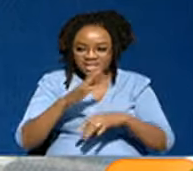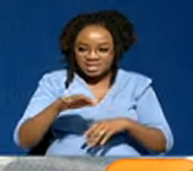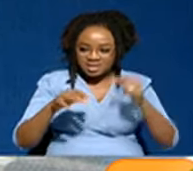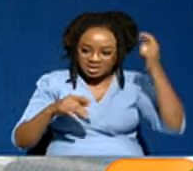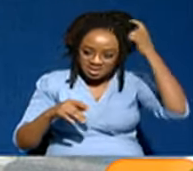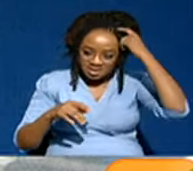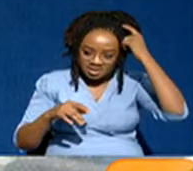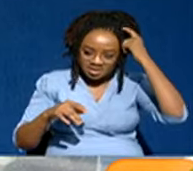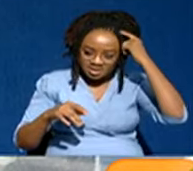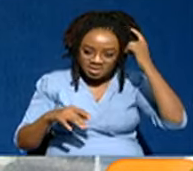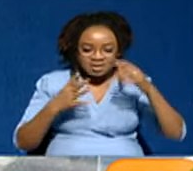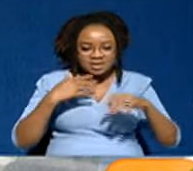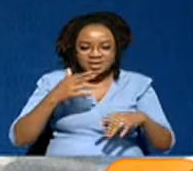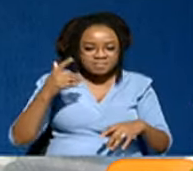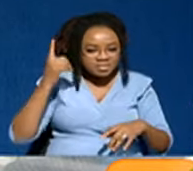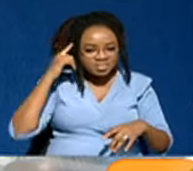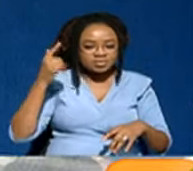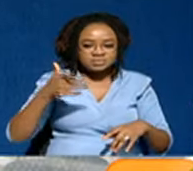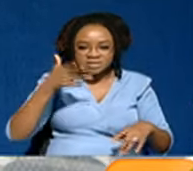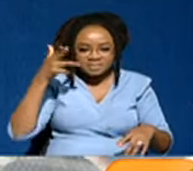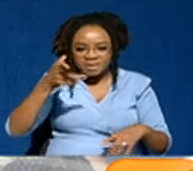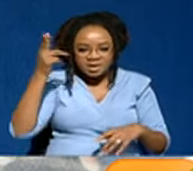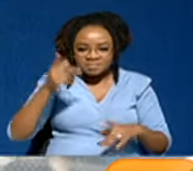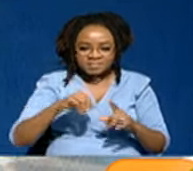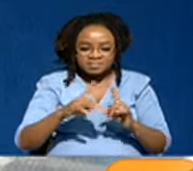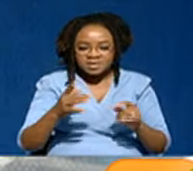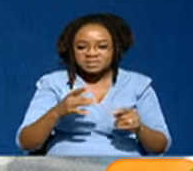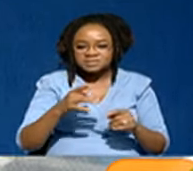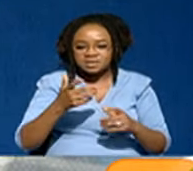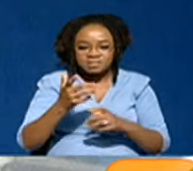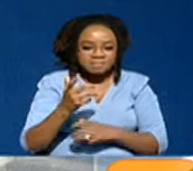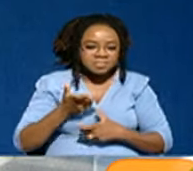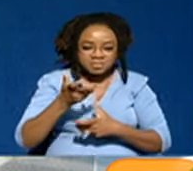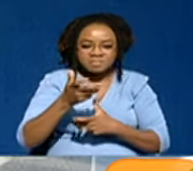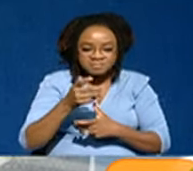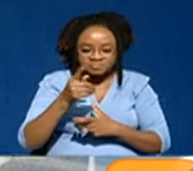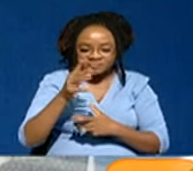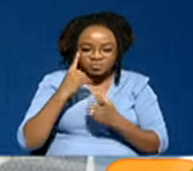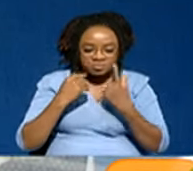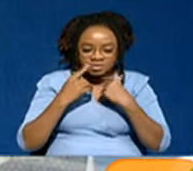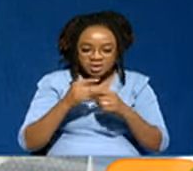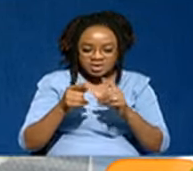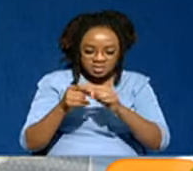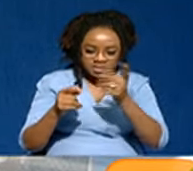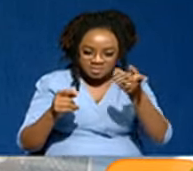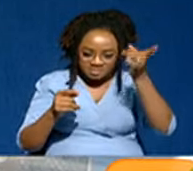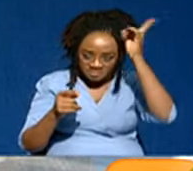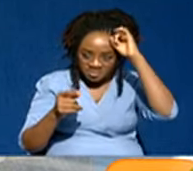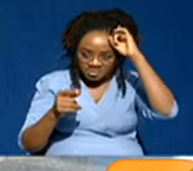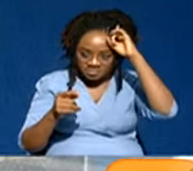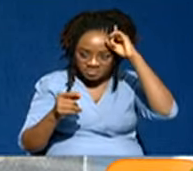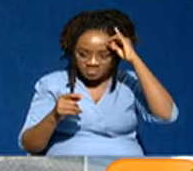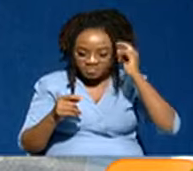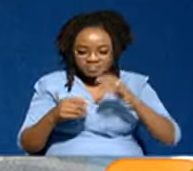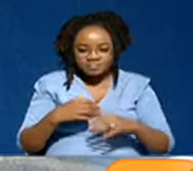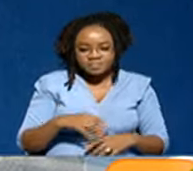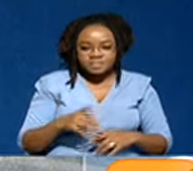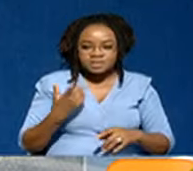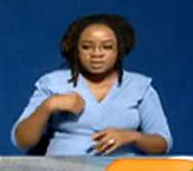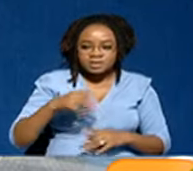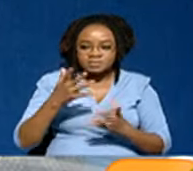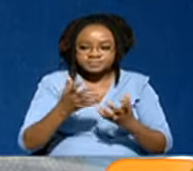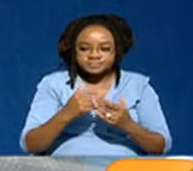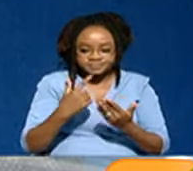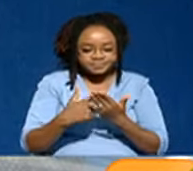heard that he had been shot in the head. I was very worried. So we don't want to expose our doctors to that kind of thing. We want to discuss in a